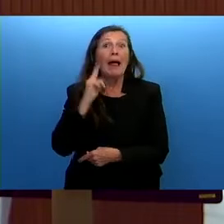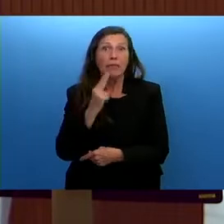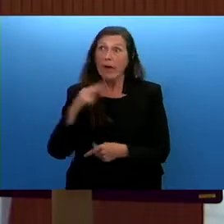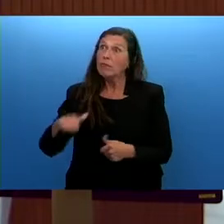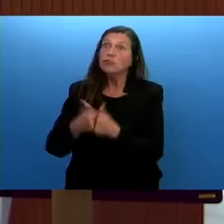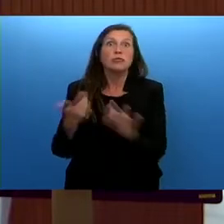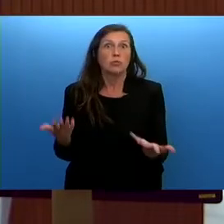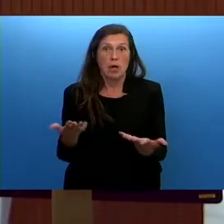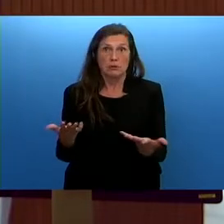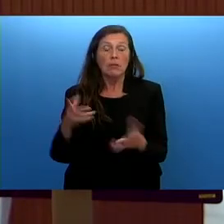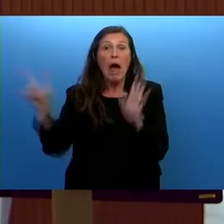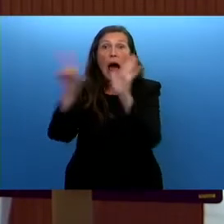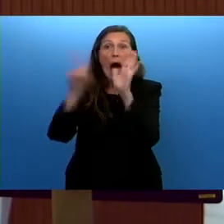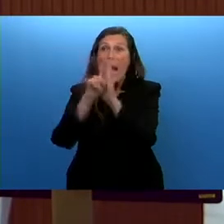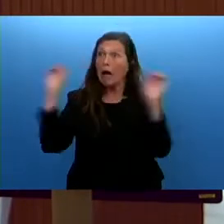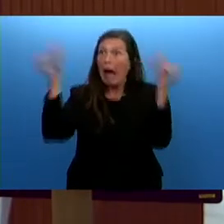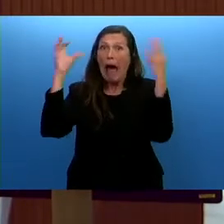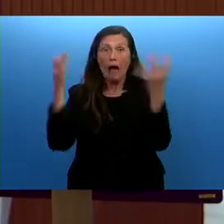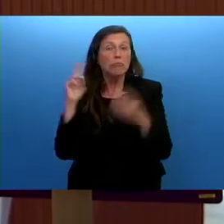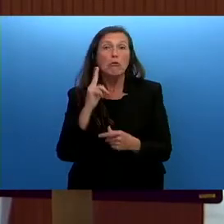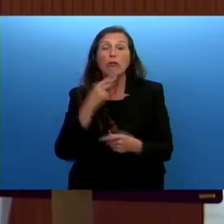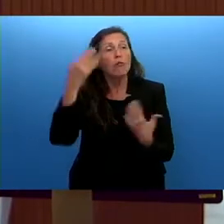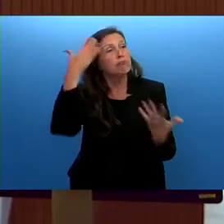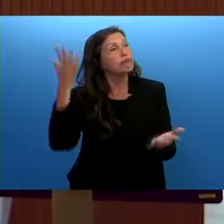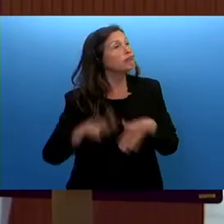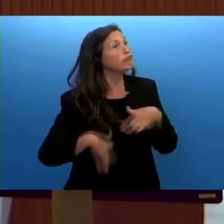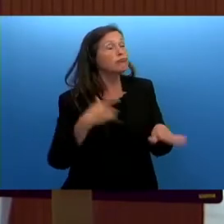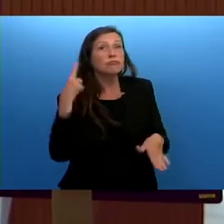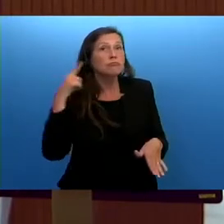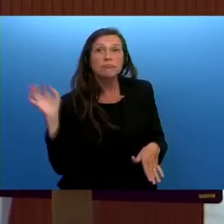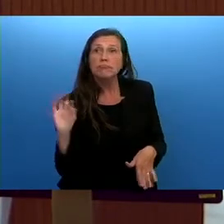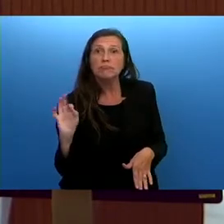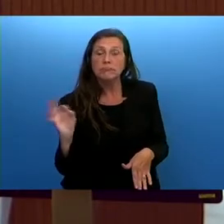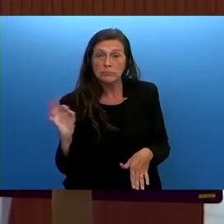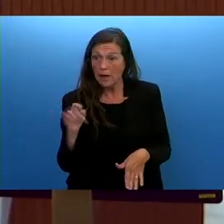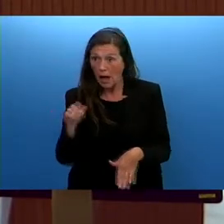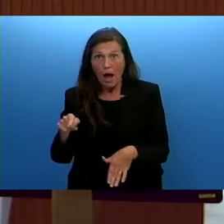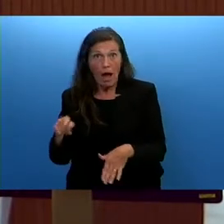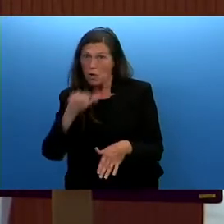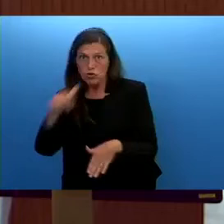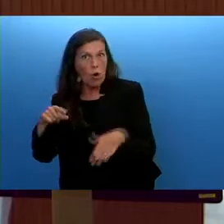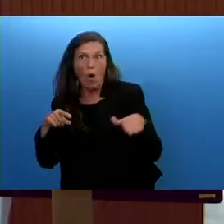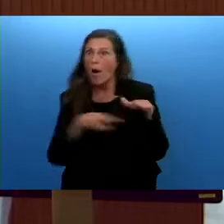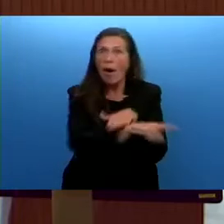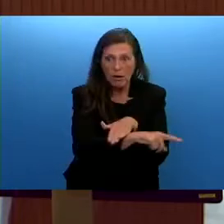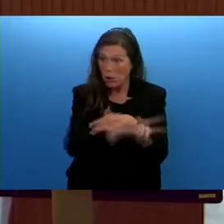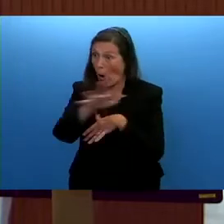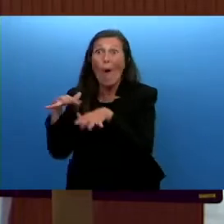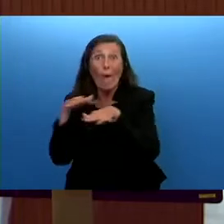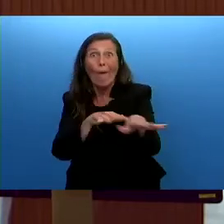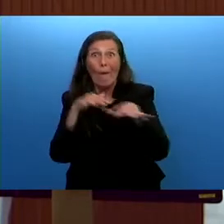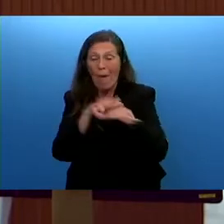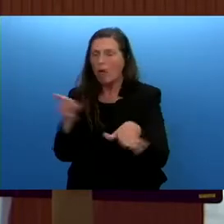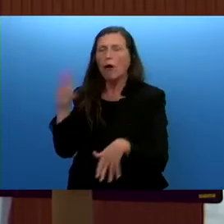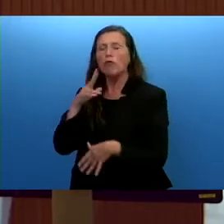tsunami alarm and they failed to evacuate. Those who were able to evacuate were isolated in